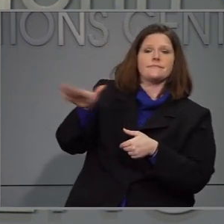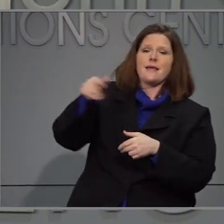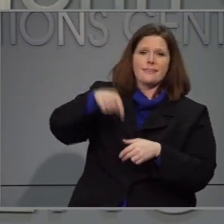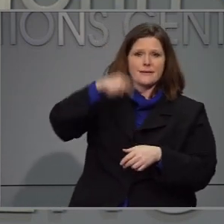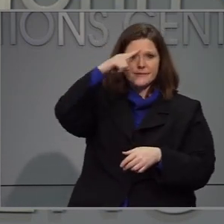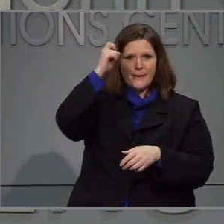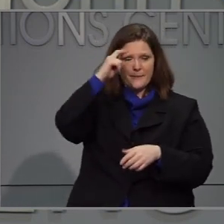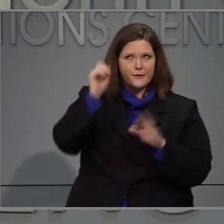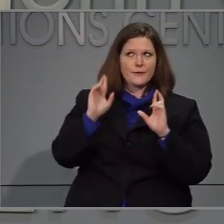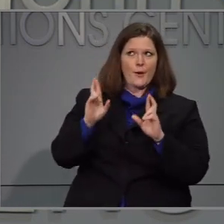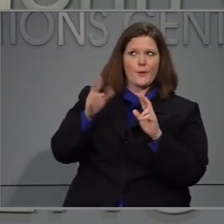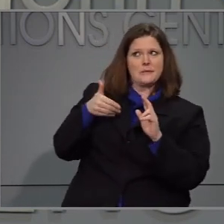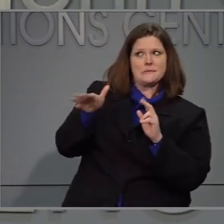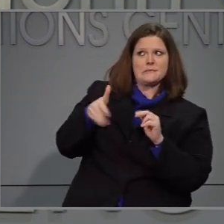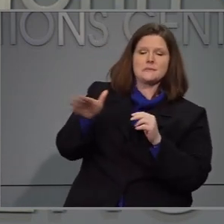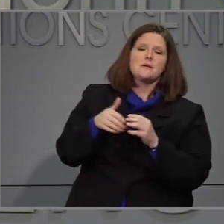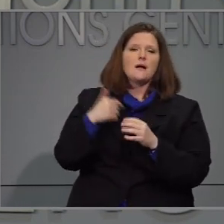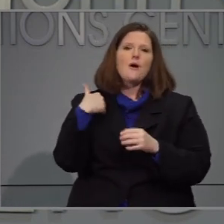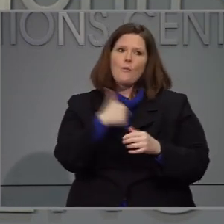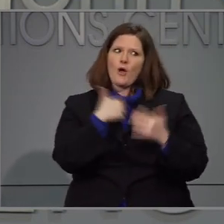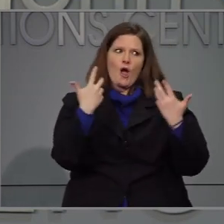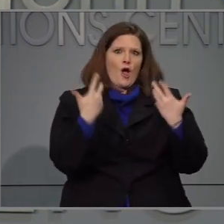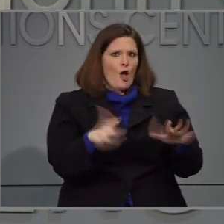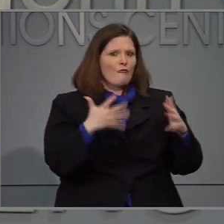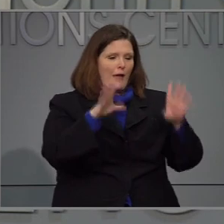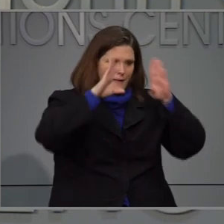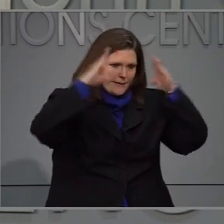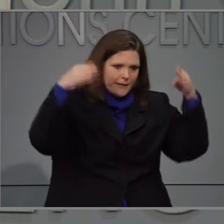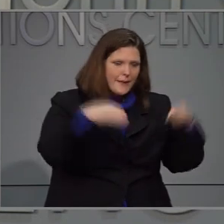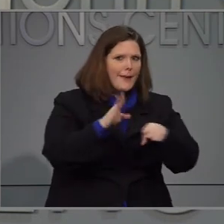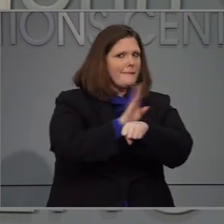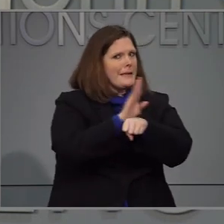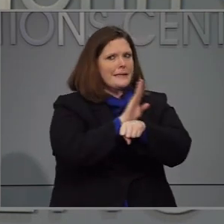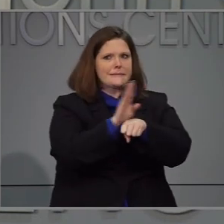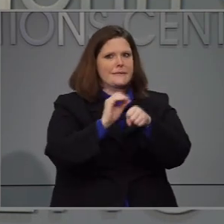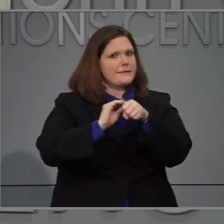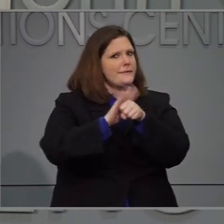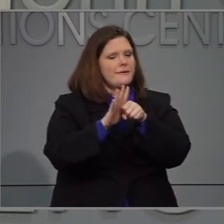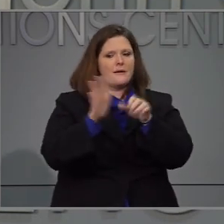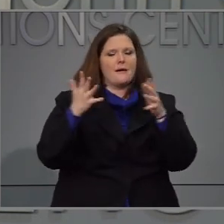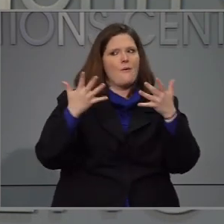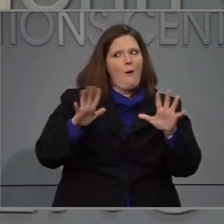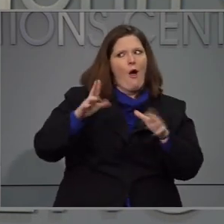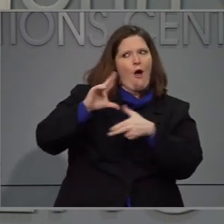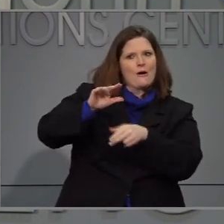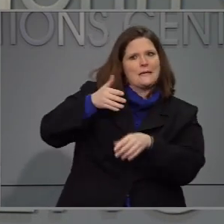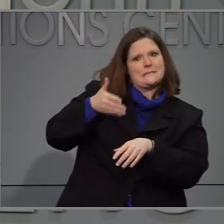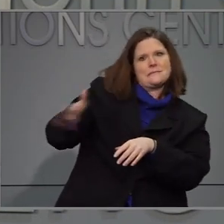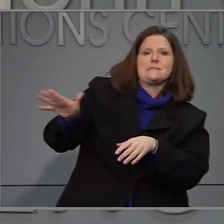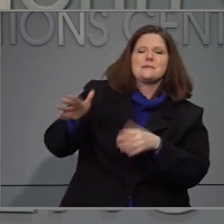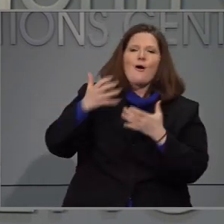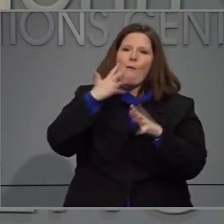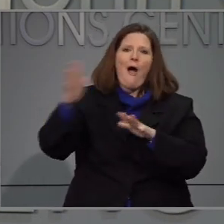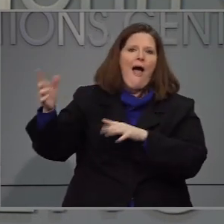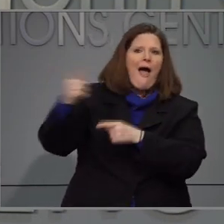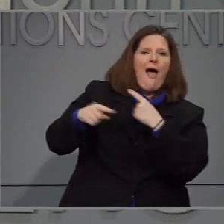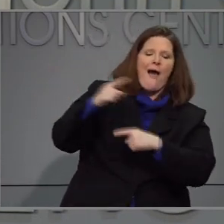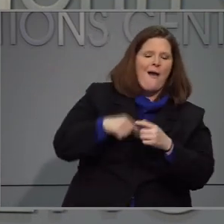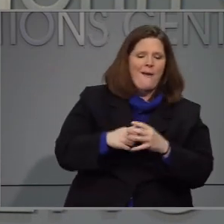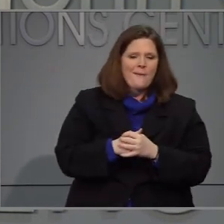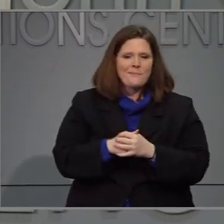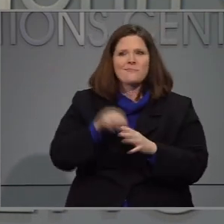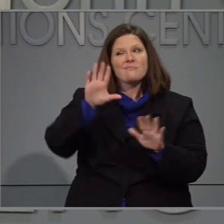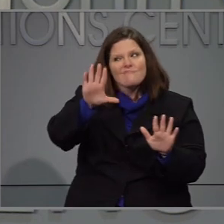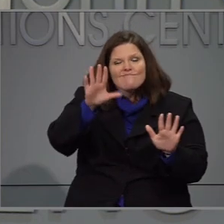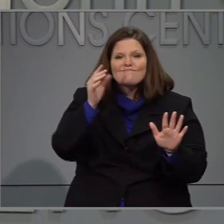summer. We have our hands full in our state, and we want them to stay away. But in the event that it